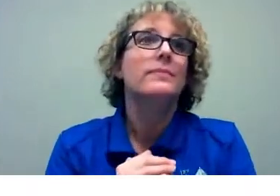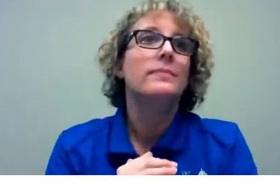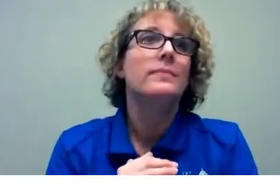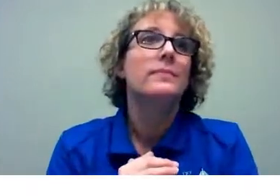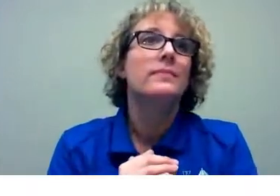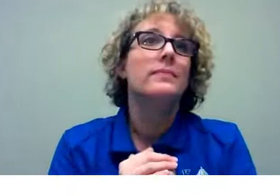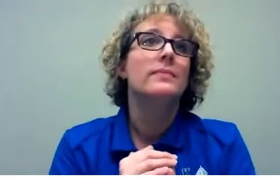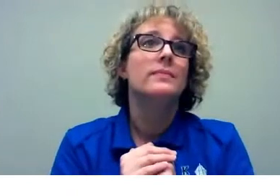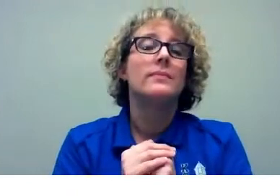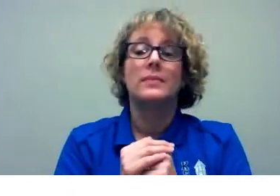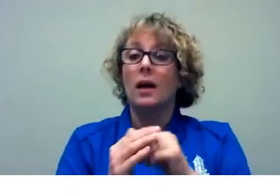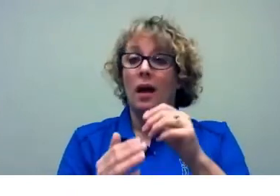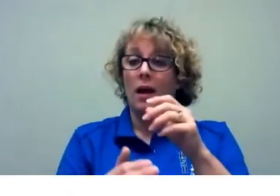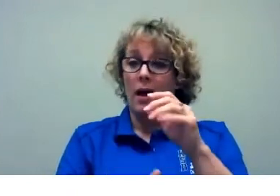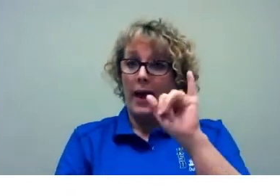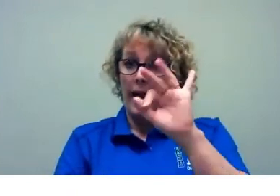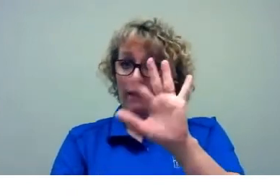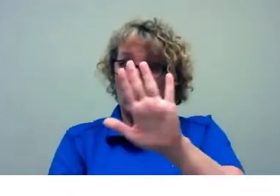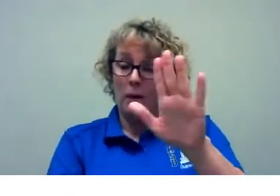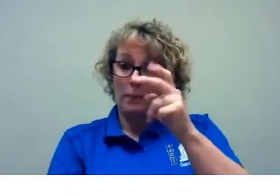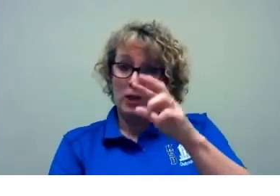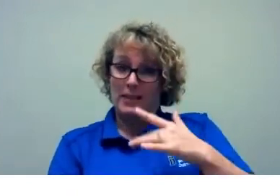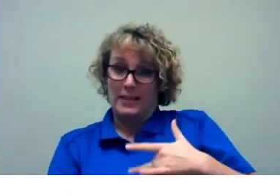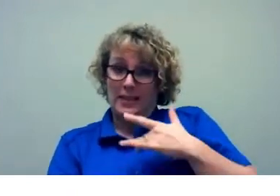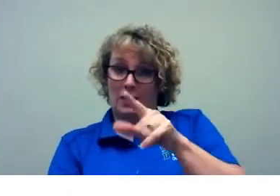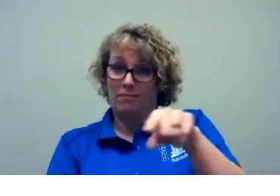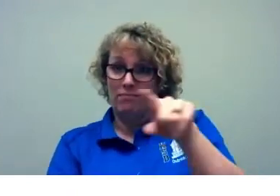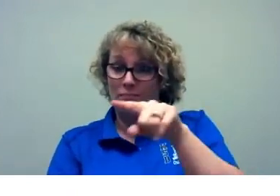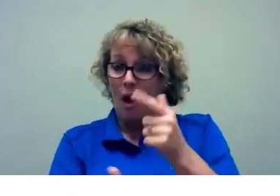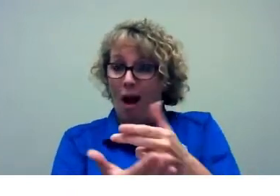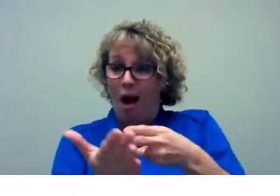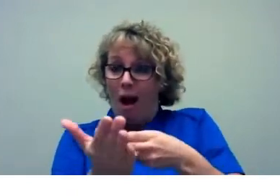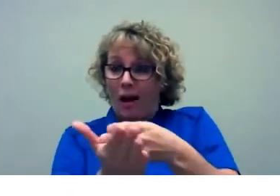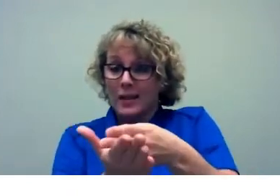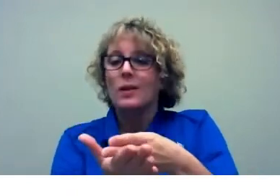what I find out." They'll appreciate your honesty.